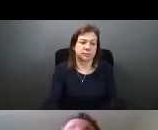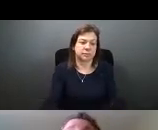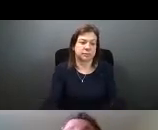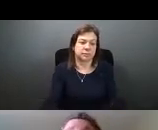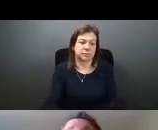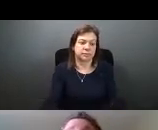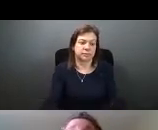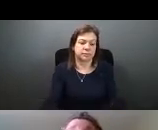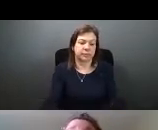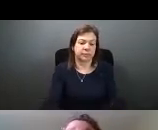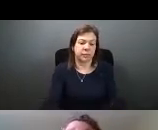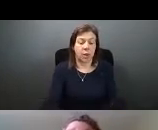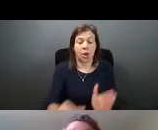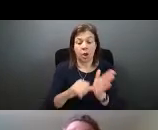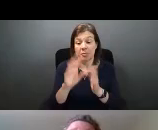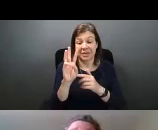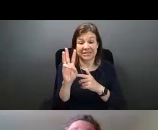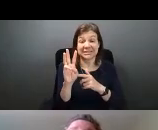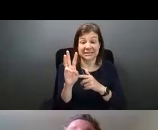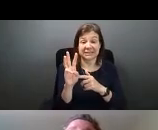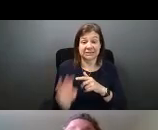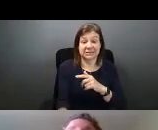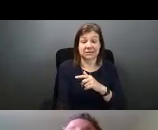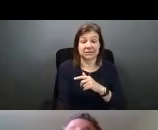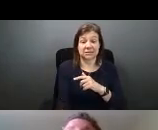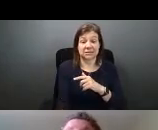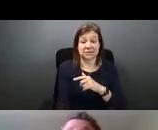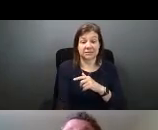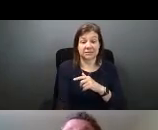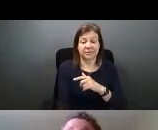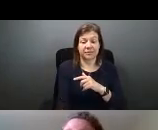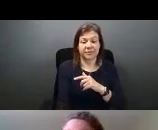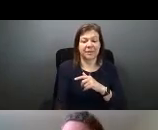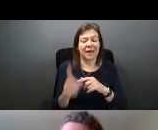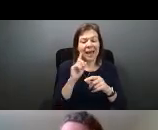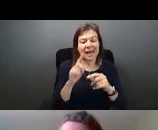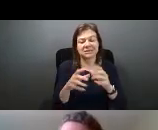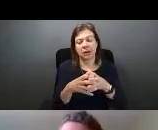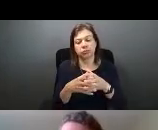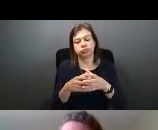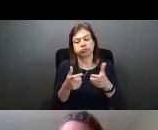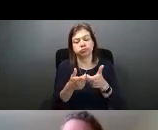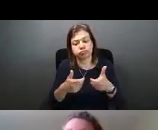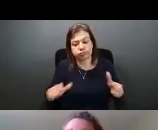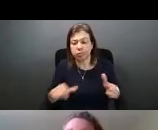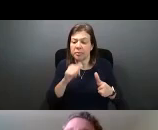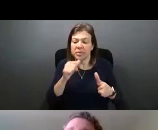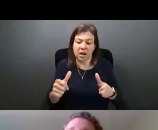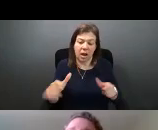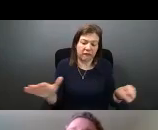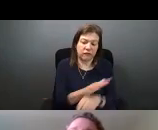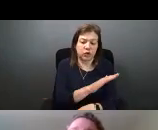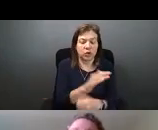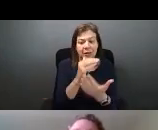On page 6 of the RFPs is an extensive but not exhaustive list